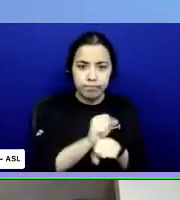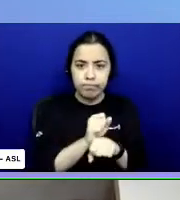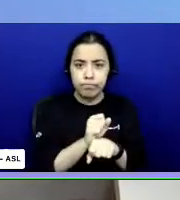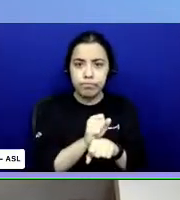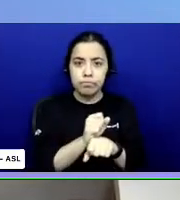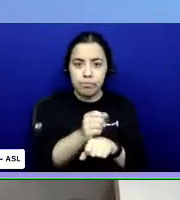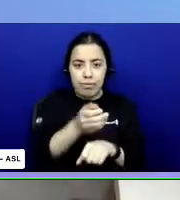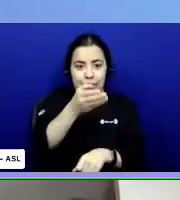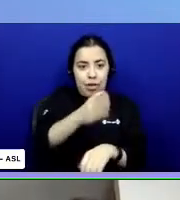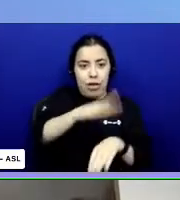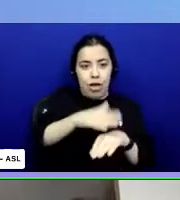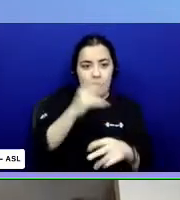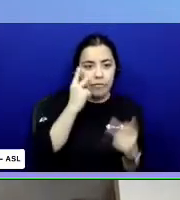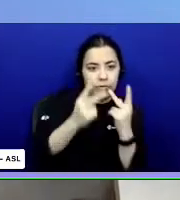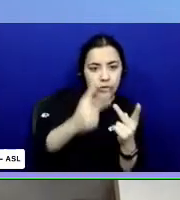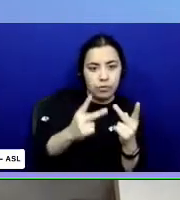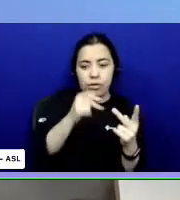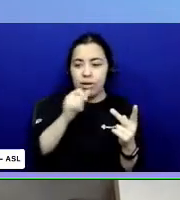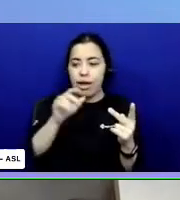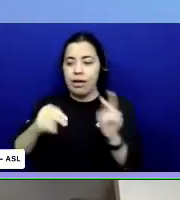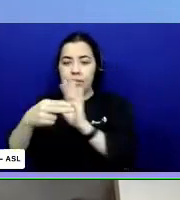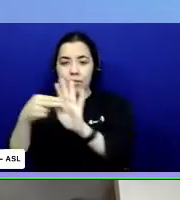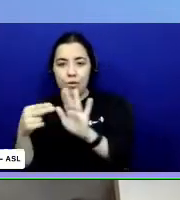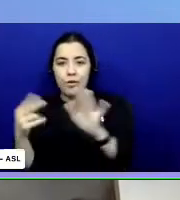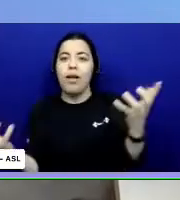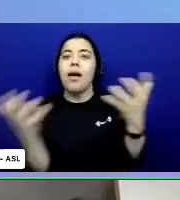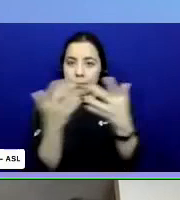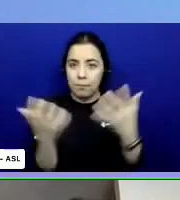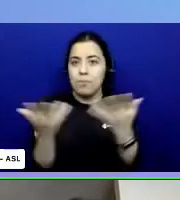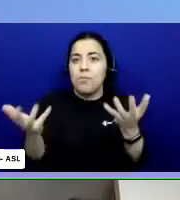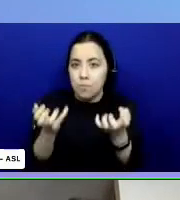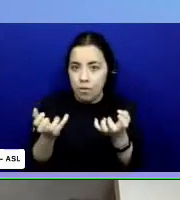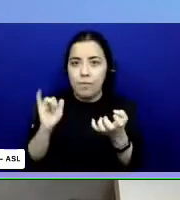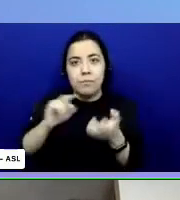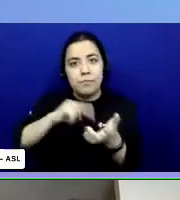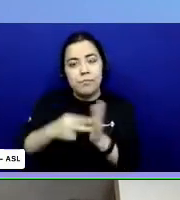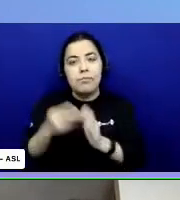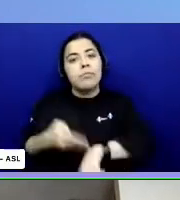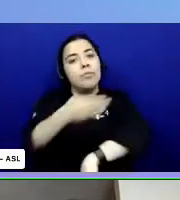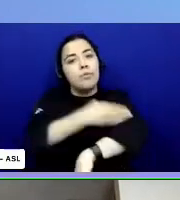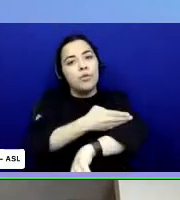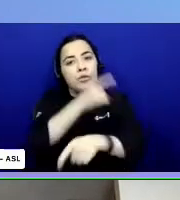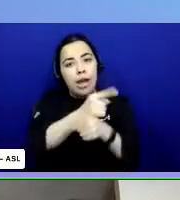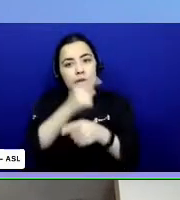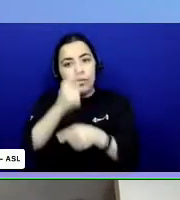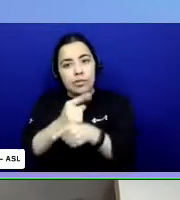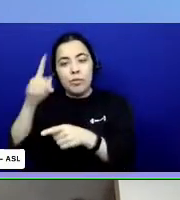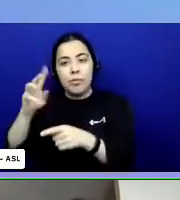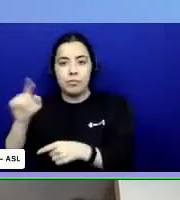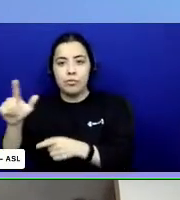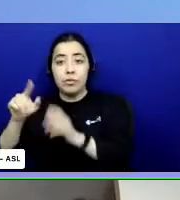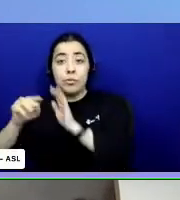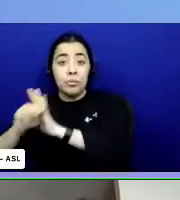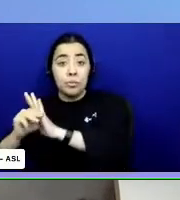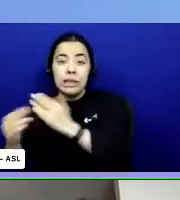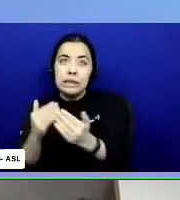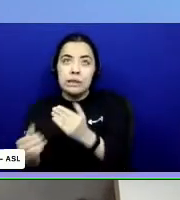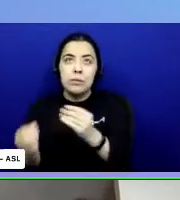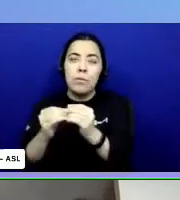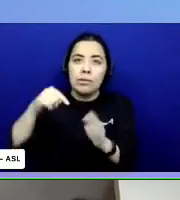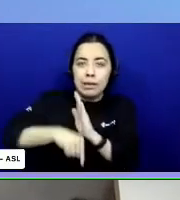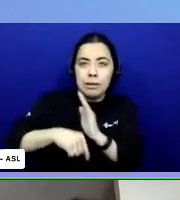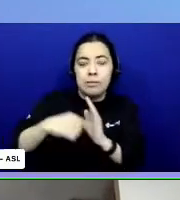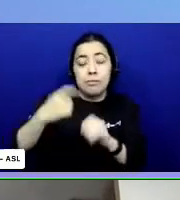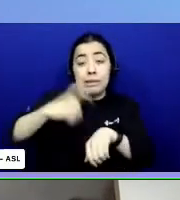on the page, not what's in the markup. And so this ensures better accuracy for our machine learning models, even though it is slightly more time consuming